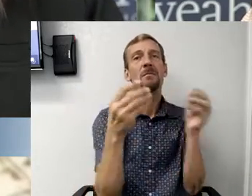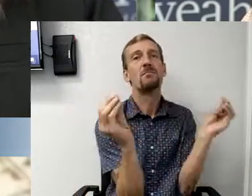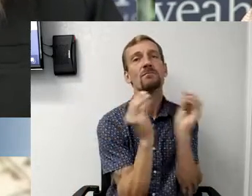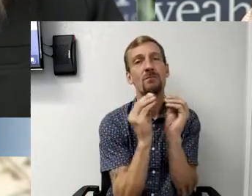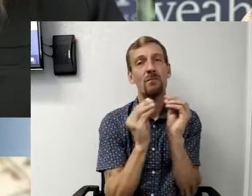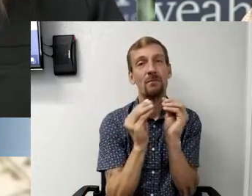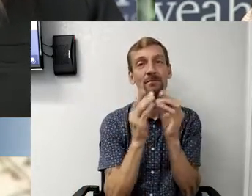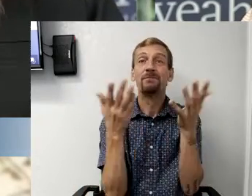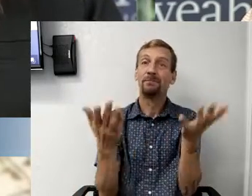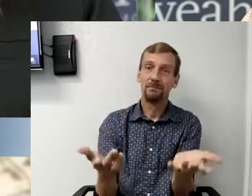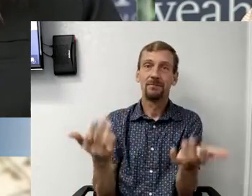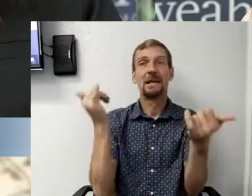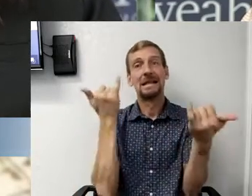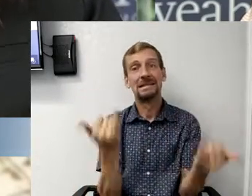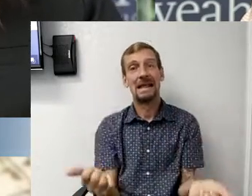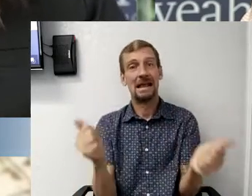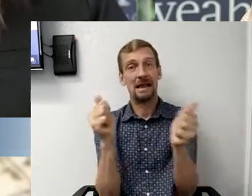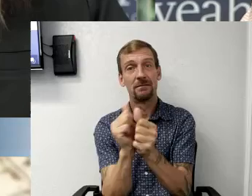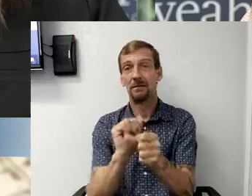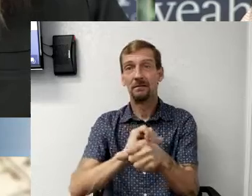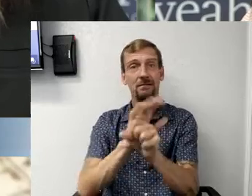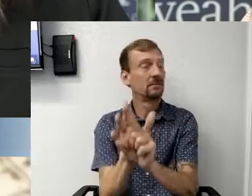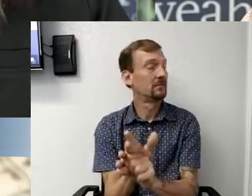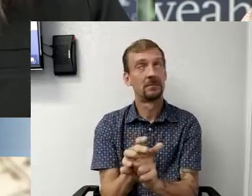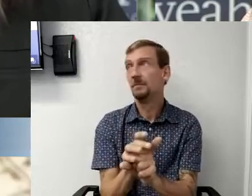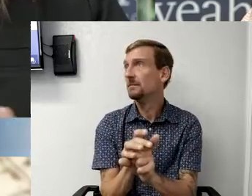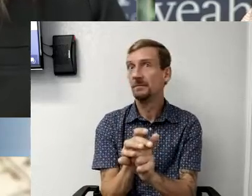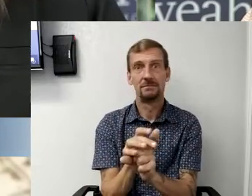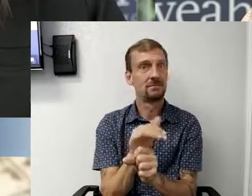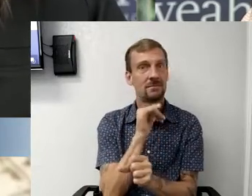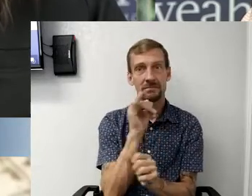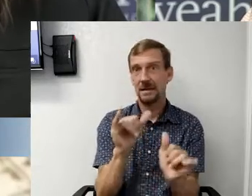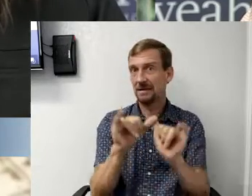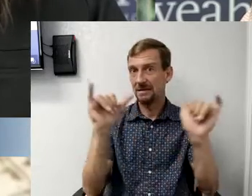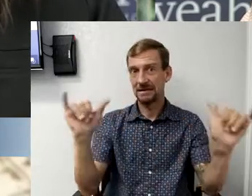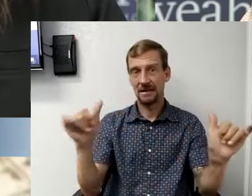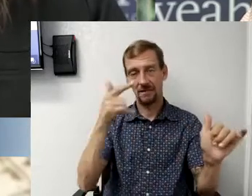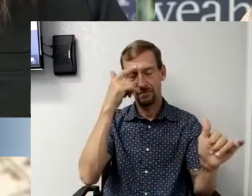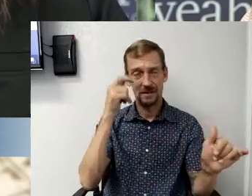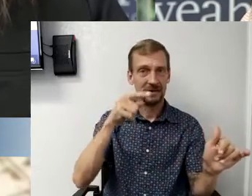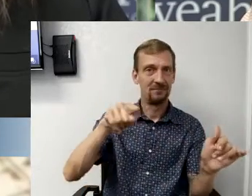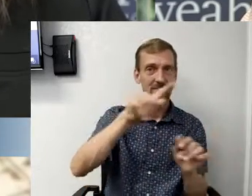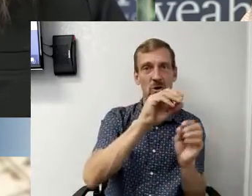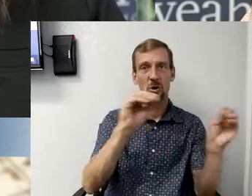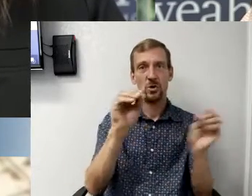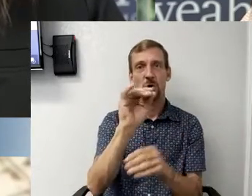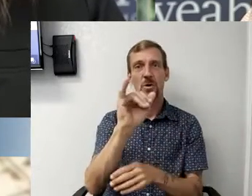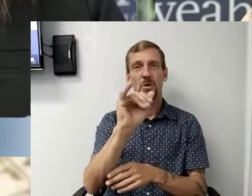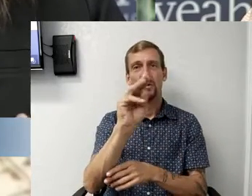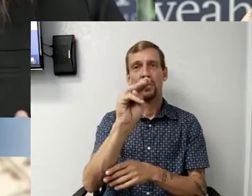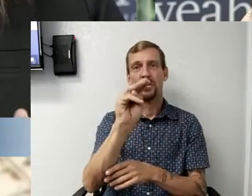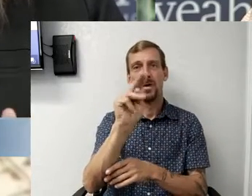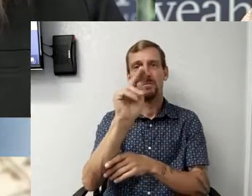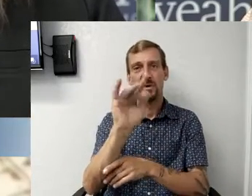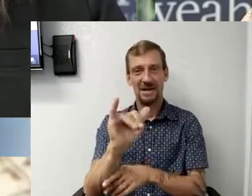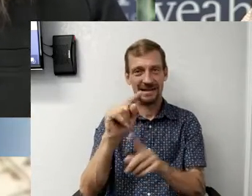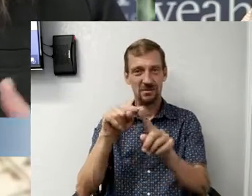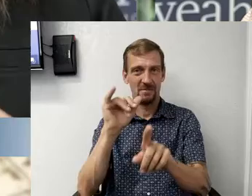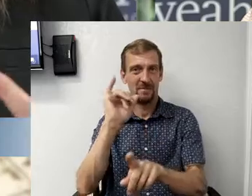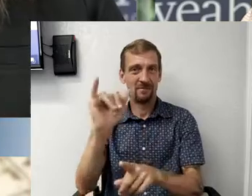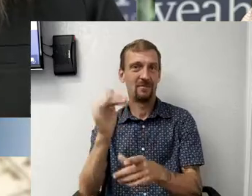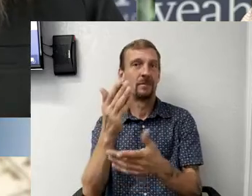not the case with coronavirus because nobody has any immunity to it. And people were gathering, and